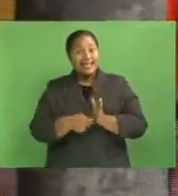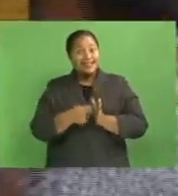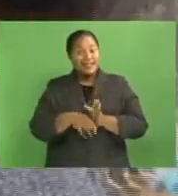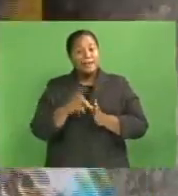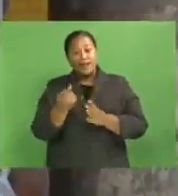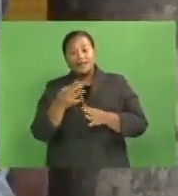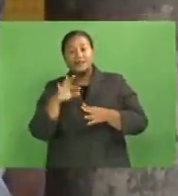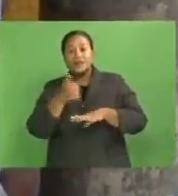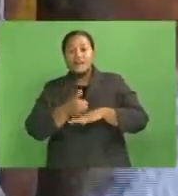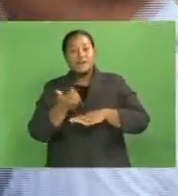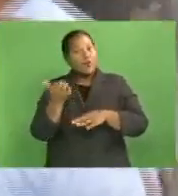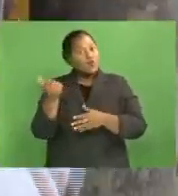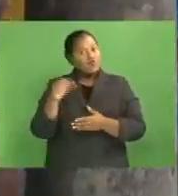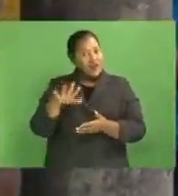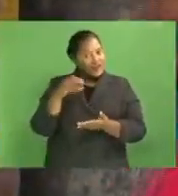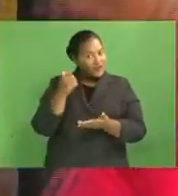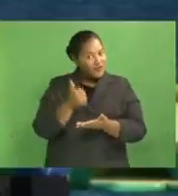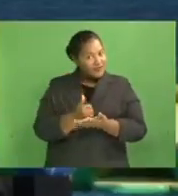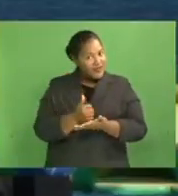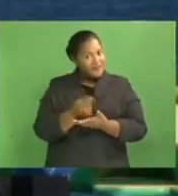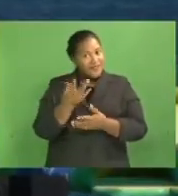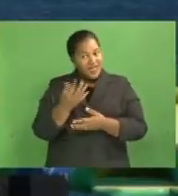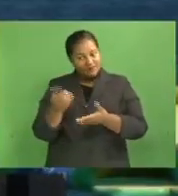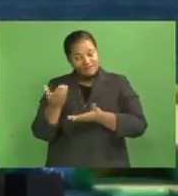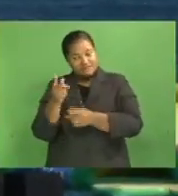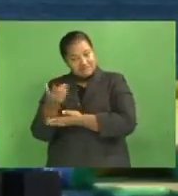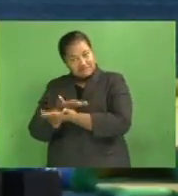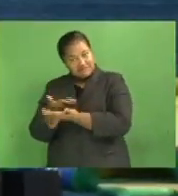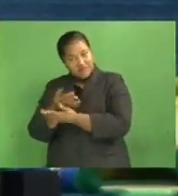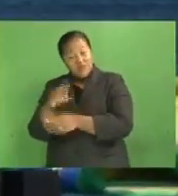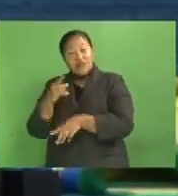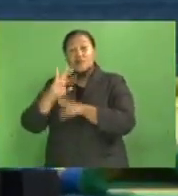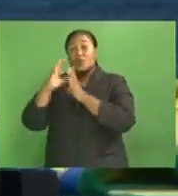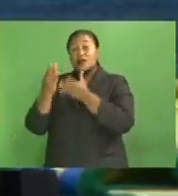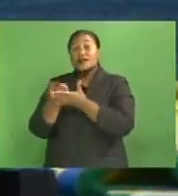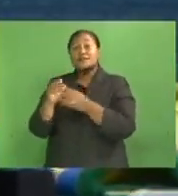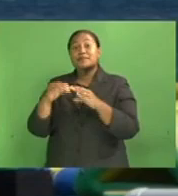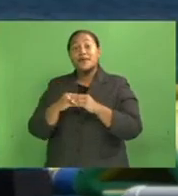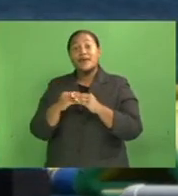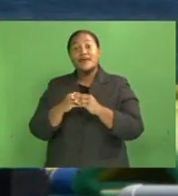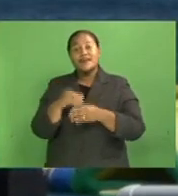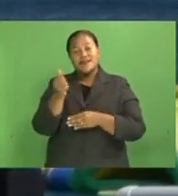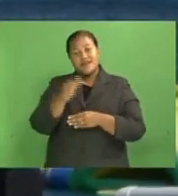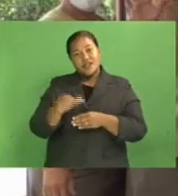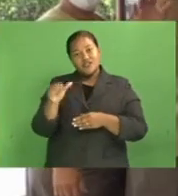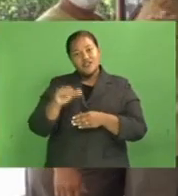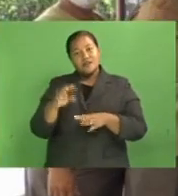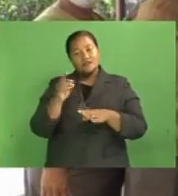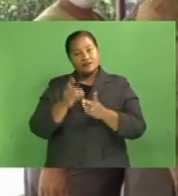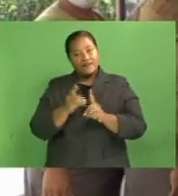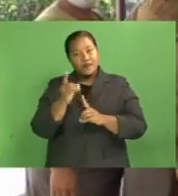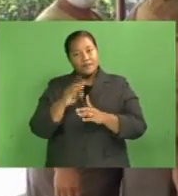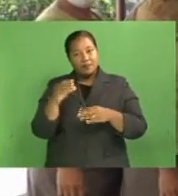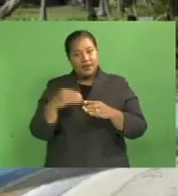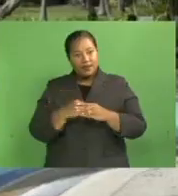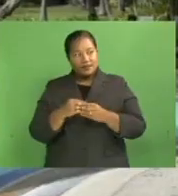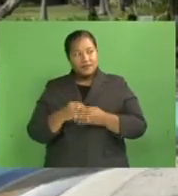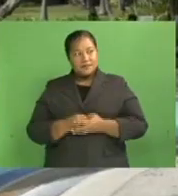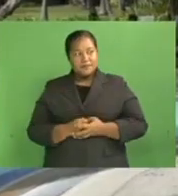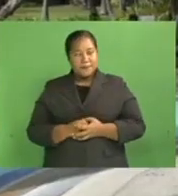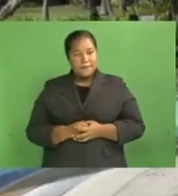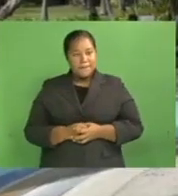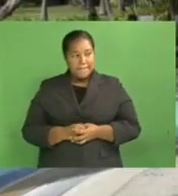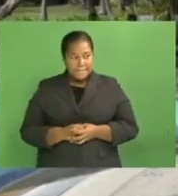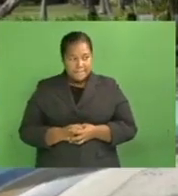has already confirmed it's had talks with the World Bank and Asian Development Bank for additional loans to shore up a shortfall in